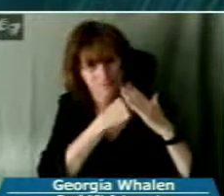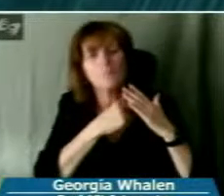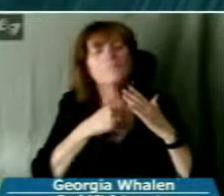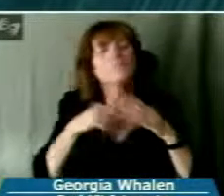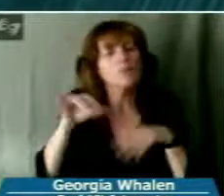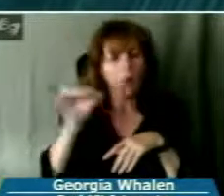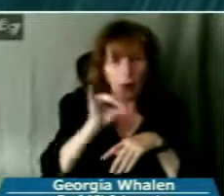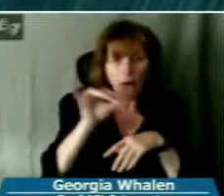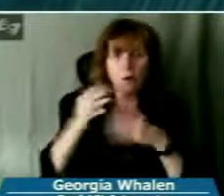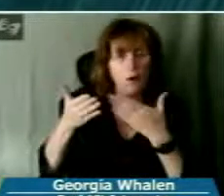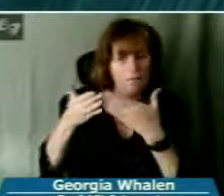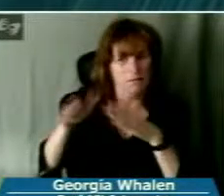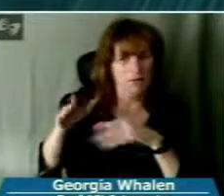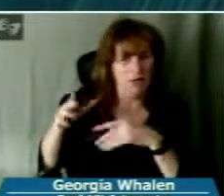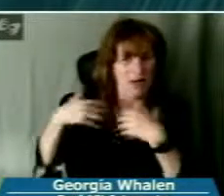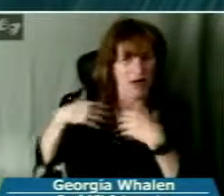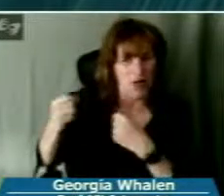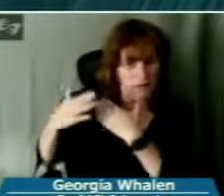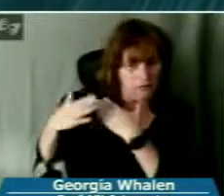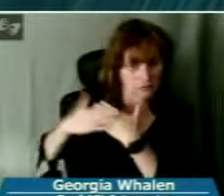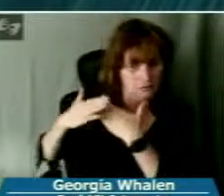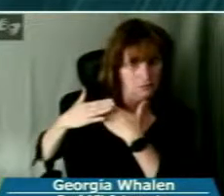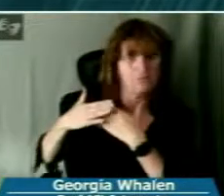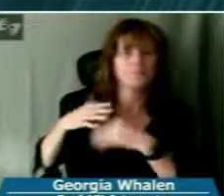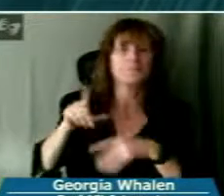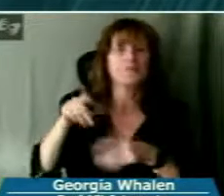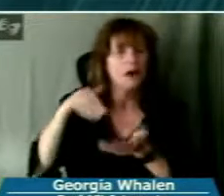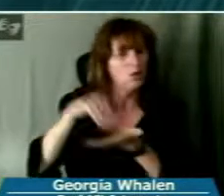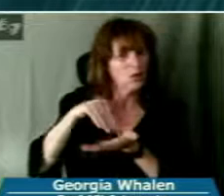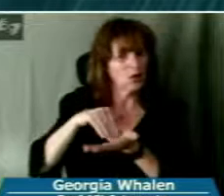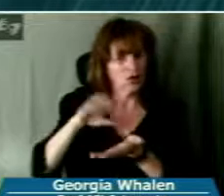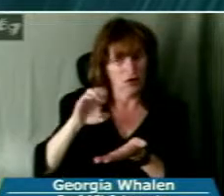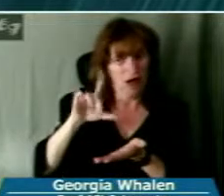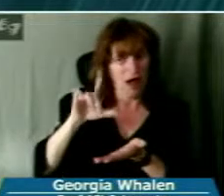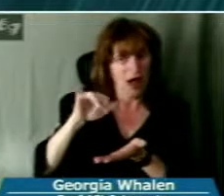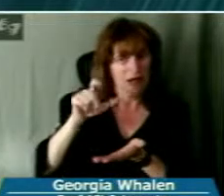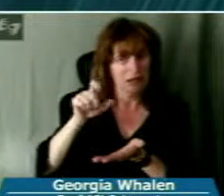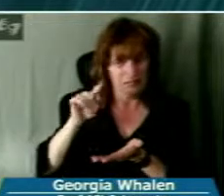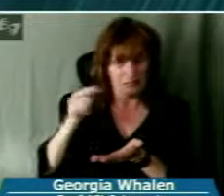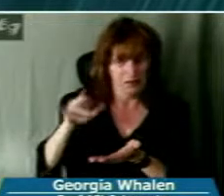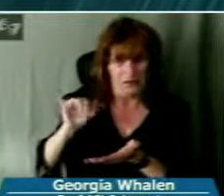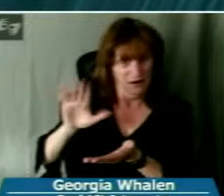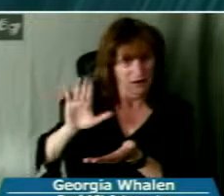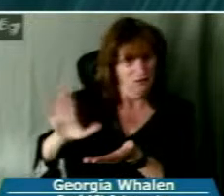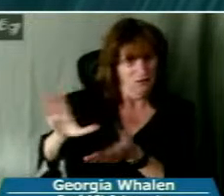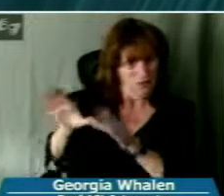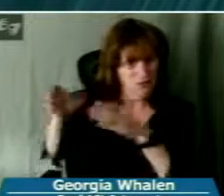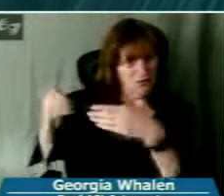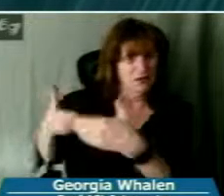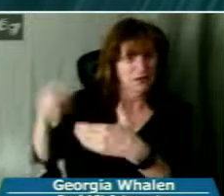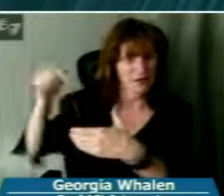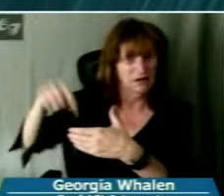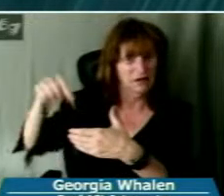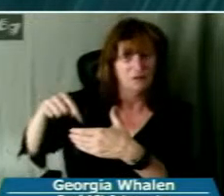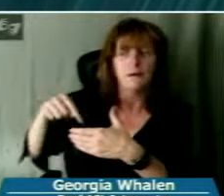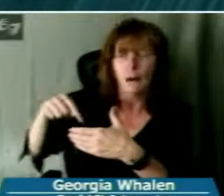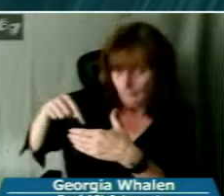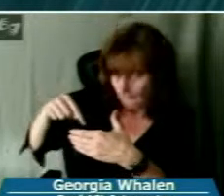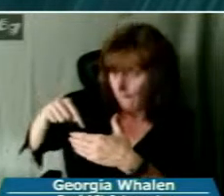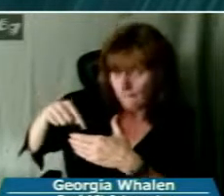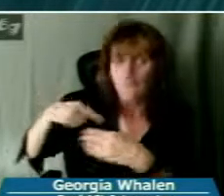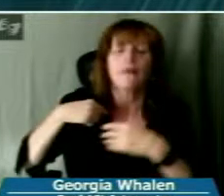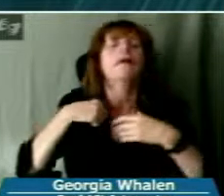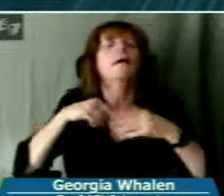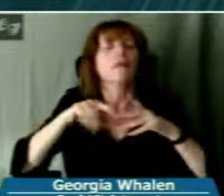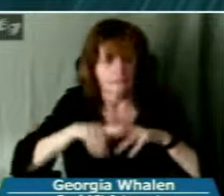our public health, Dr. Elizabeth Richardson and their team, to ensure that we're opening up at this moment in time